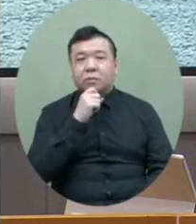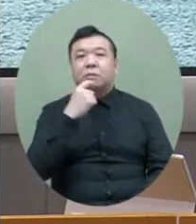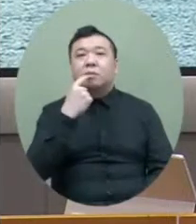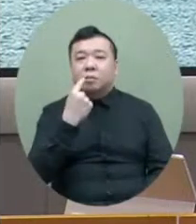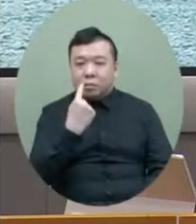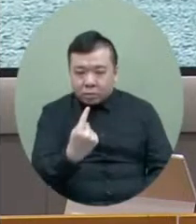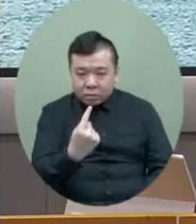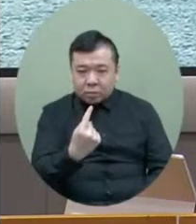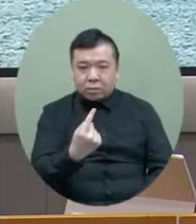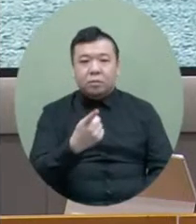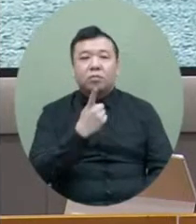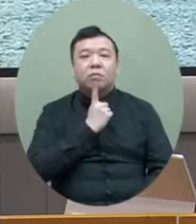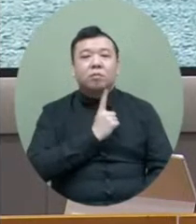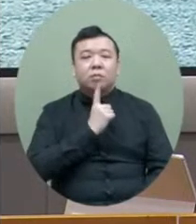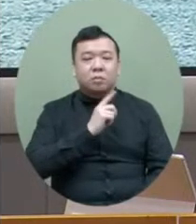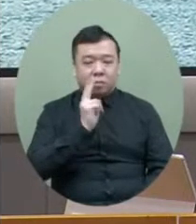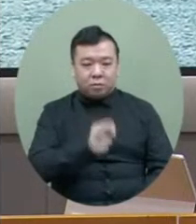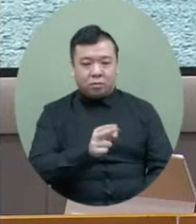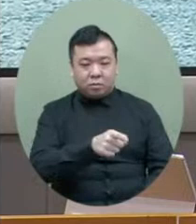1